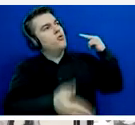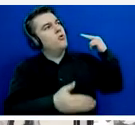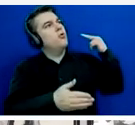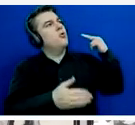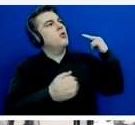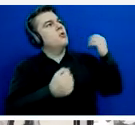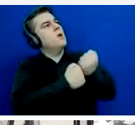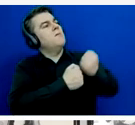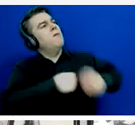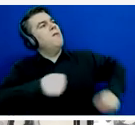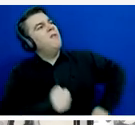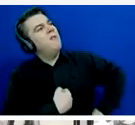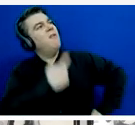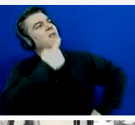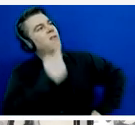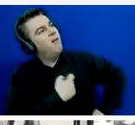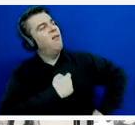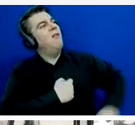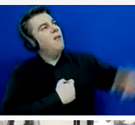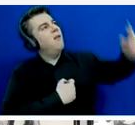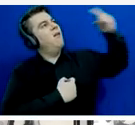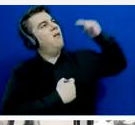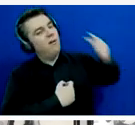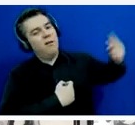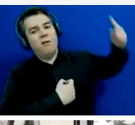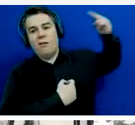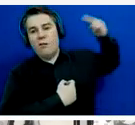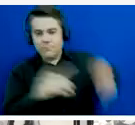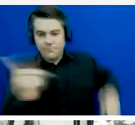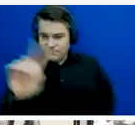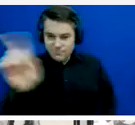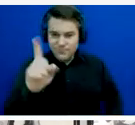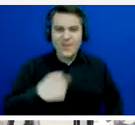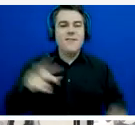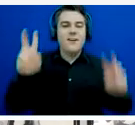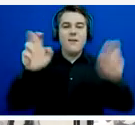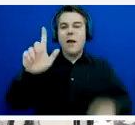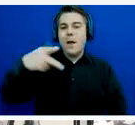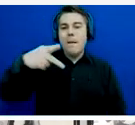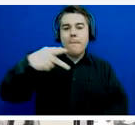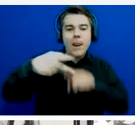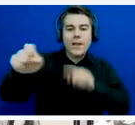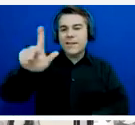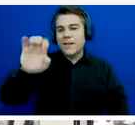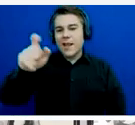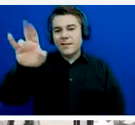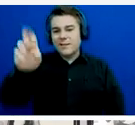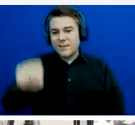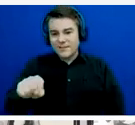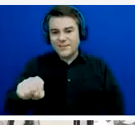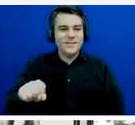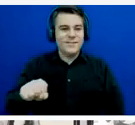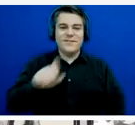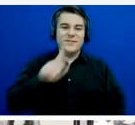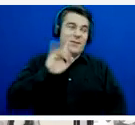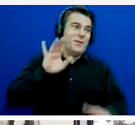or whatever. You can't keep looking back. I have a Plexus Lexus, which is an amazing, incredible blessing. I